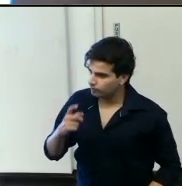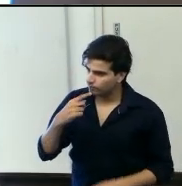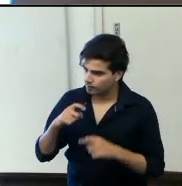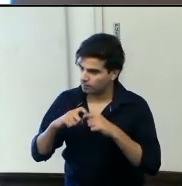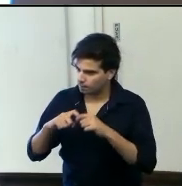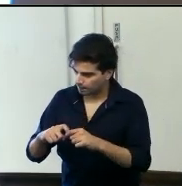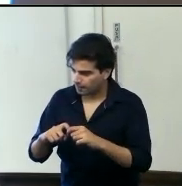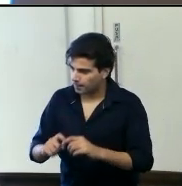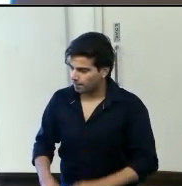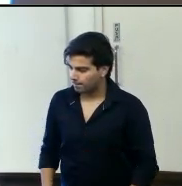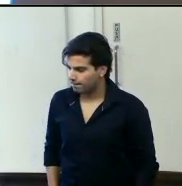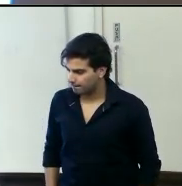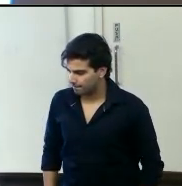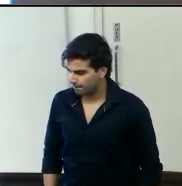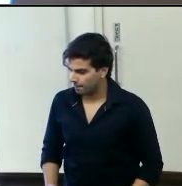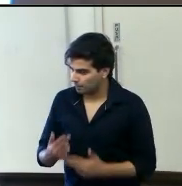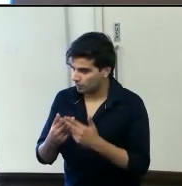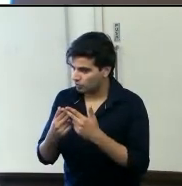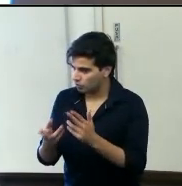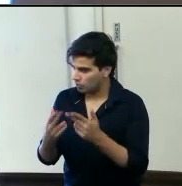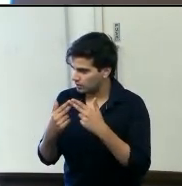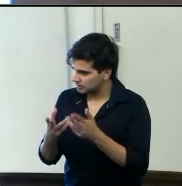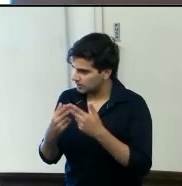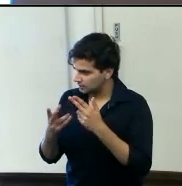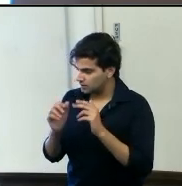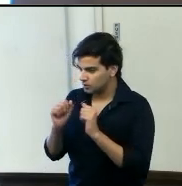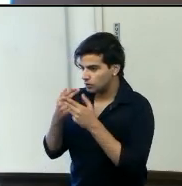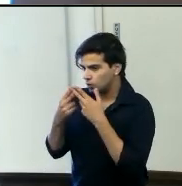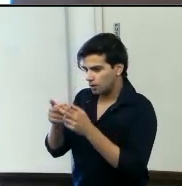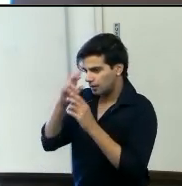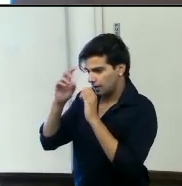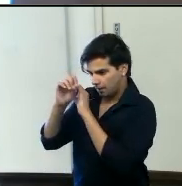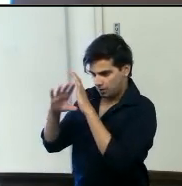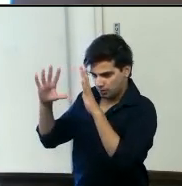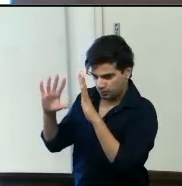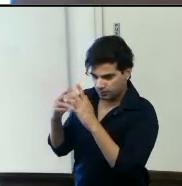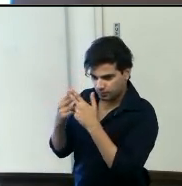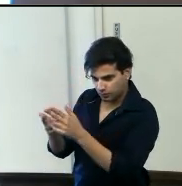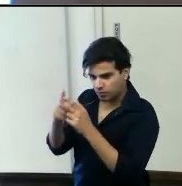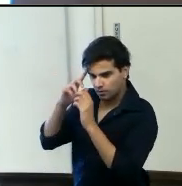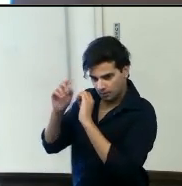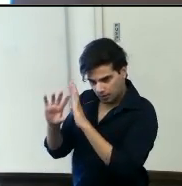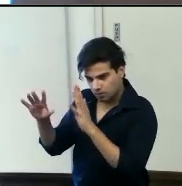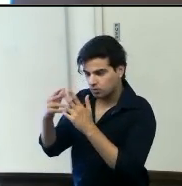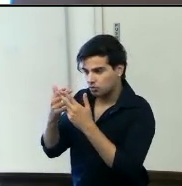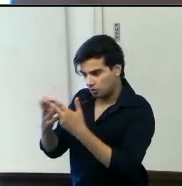are imagining, the stories that you are